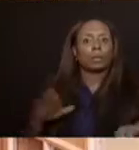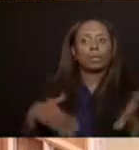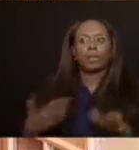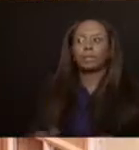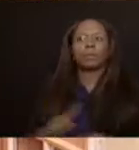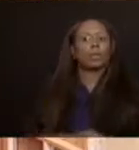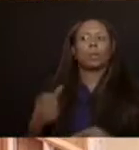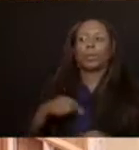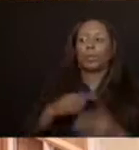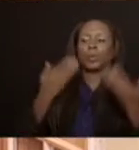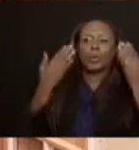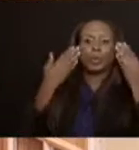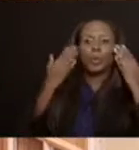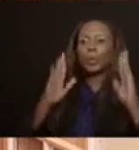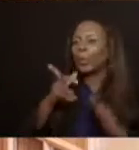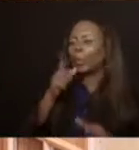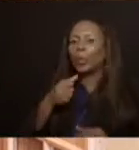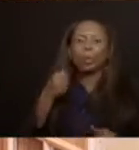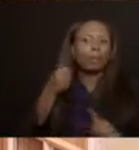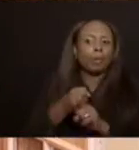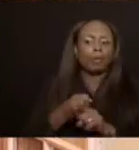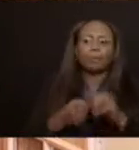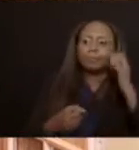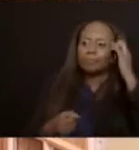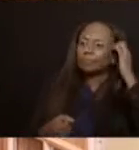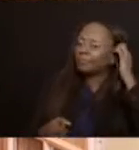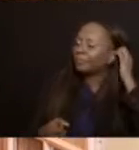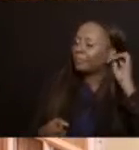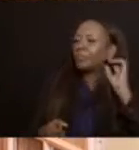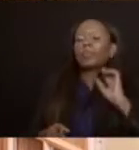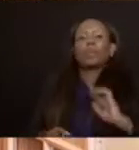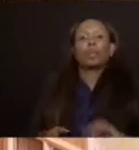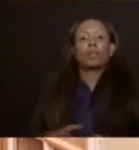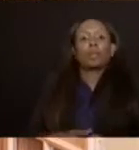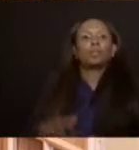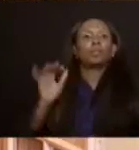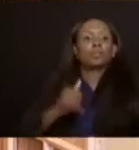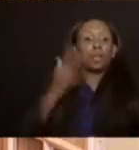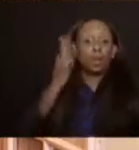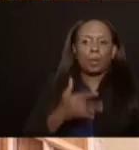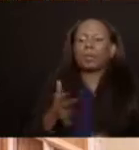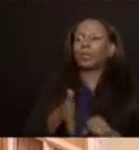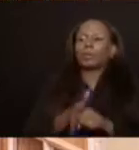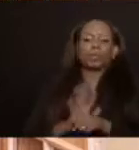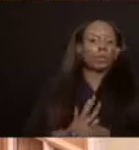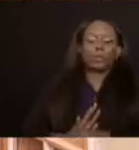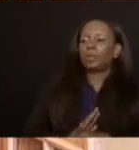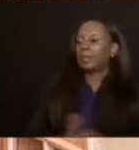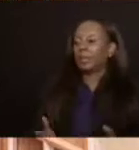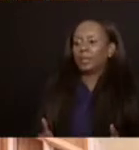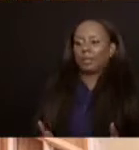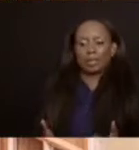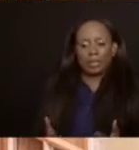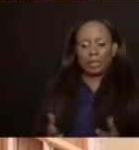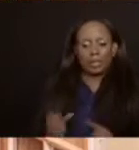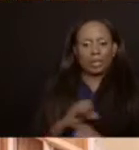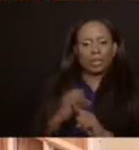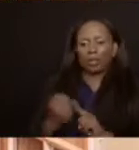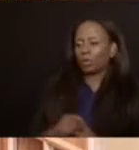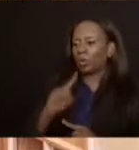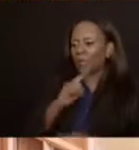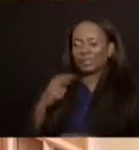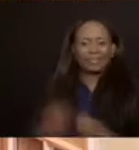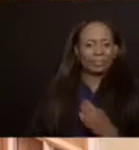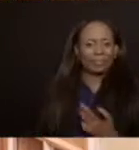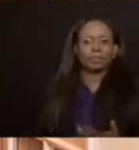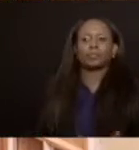hit is what makes it deadly. And that is what the COVID roulette is, what makes this particular disease